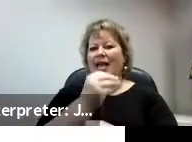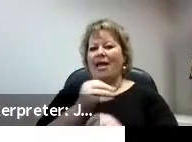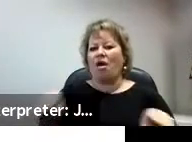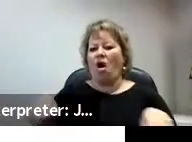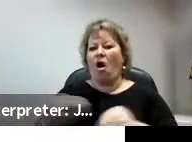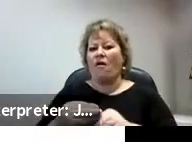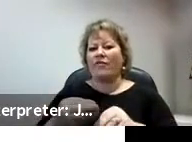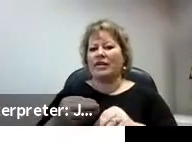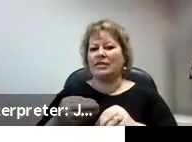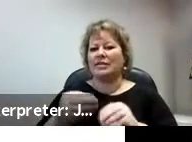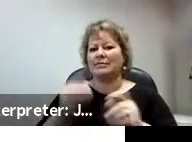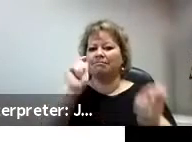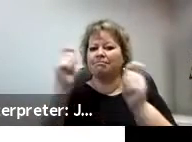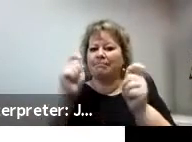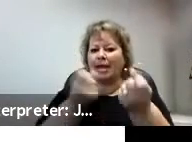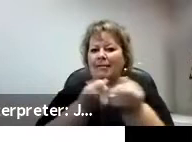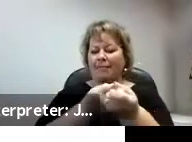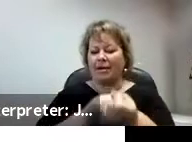ergonomics.